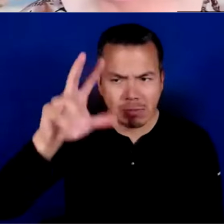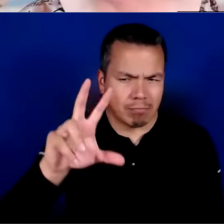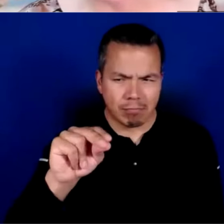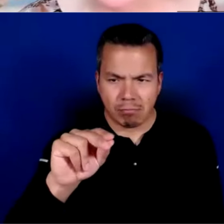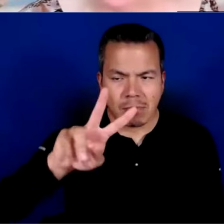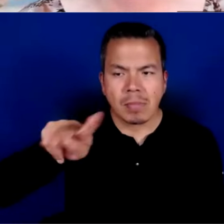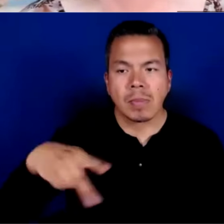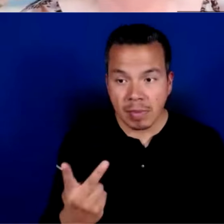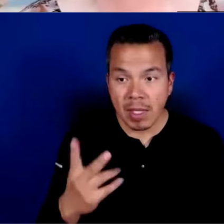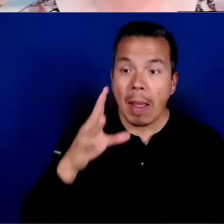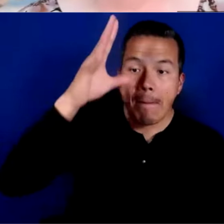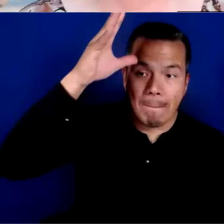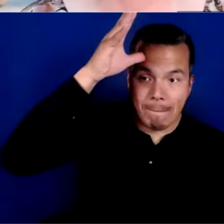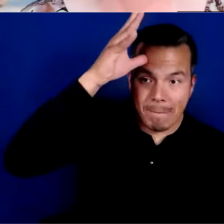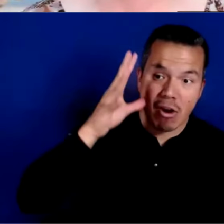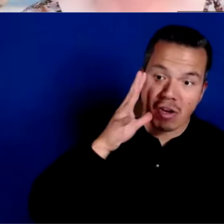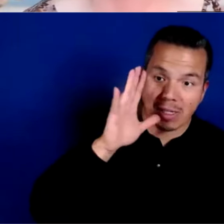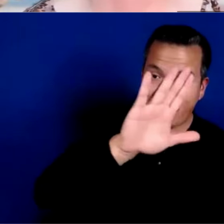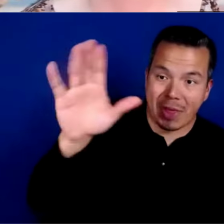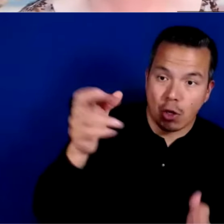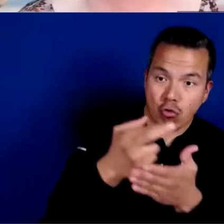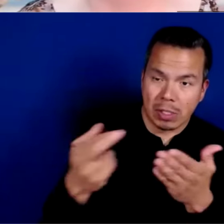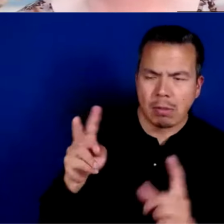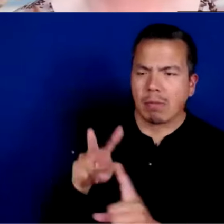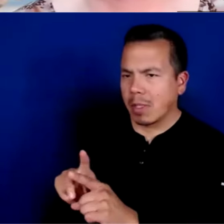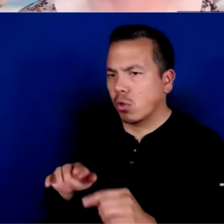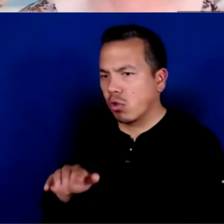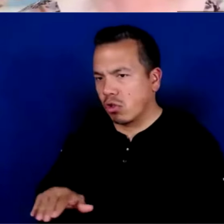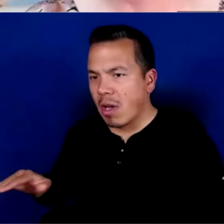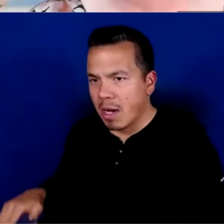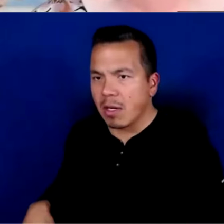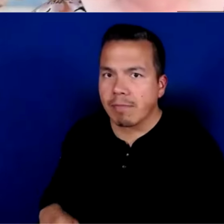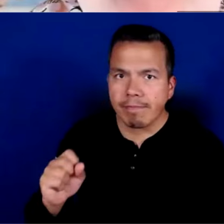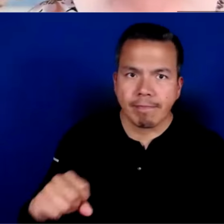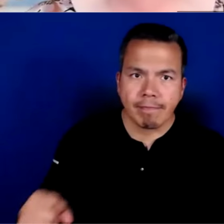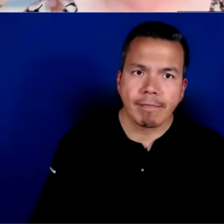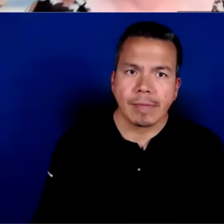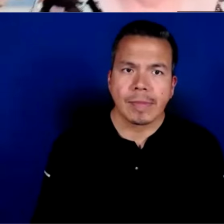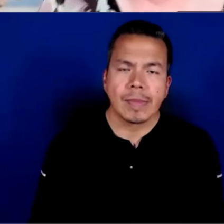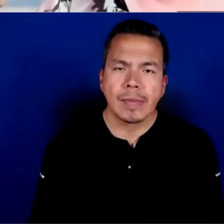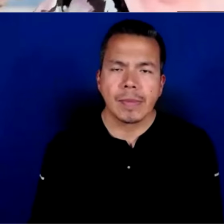money in a child's account is not going to impact the parent on SSI.